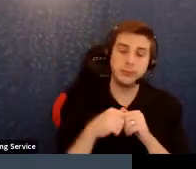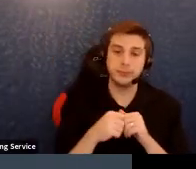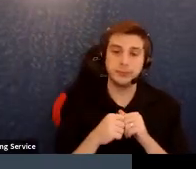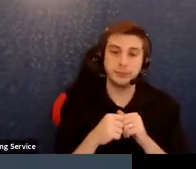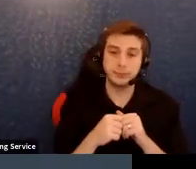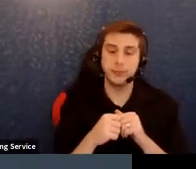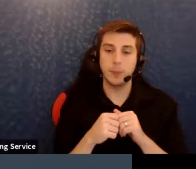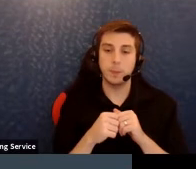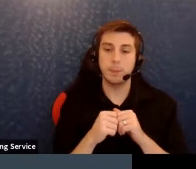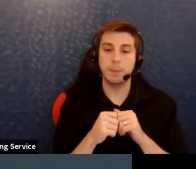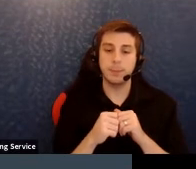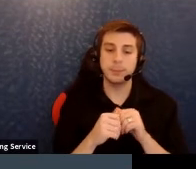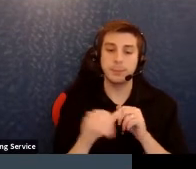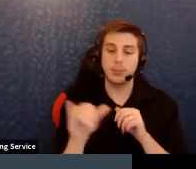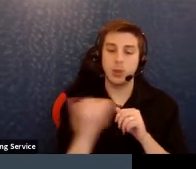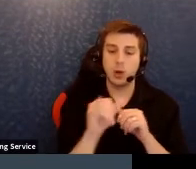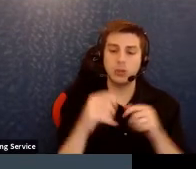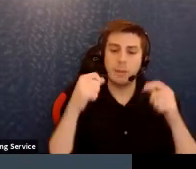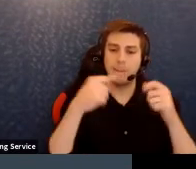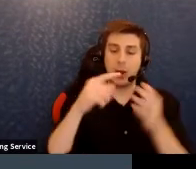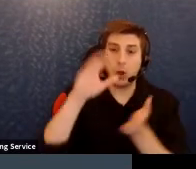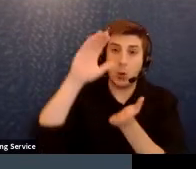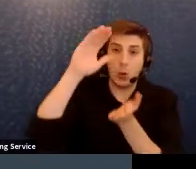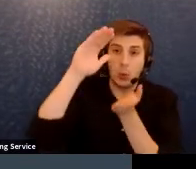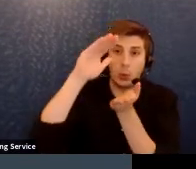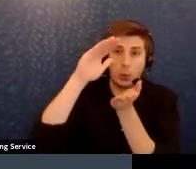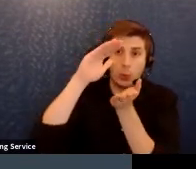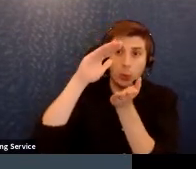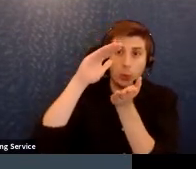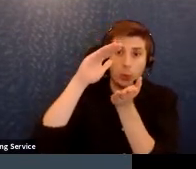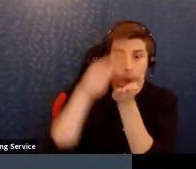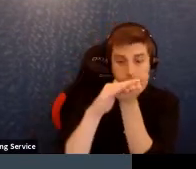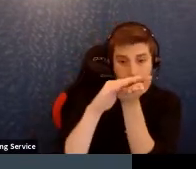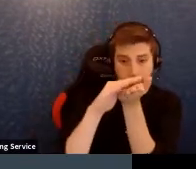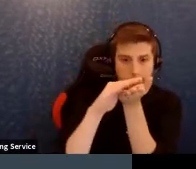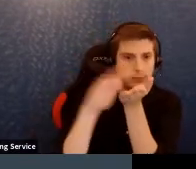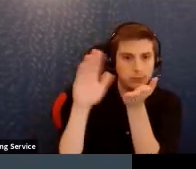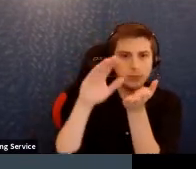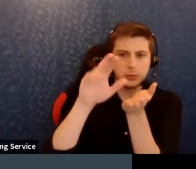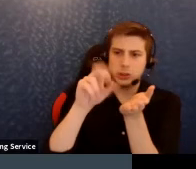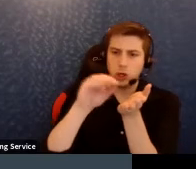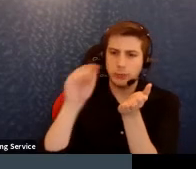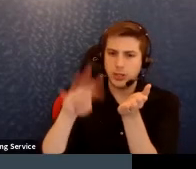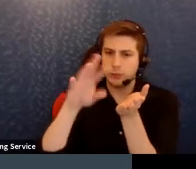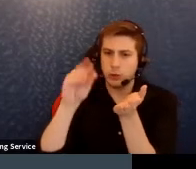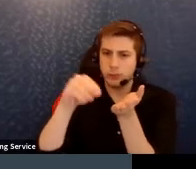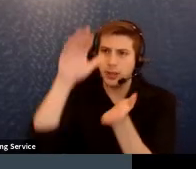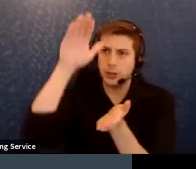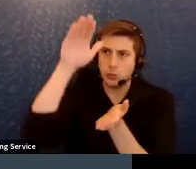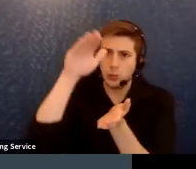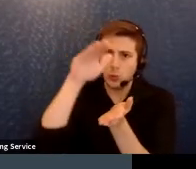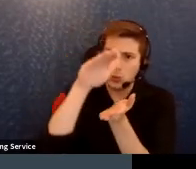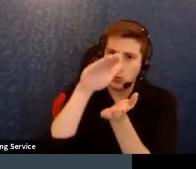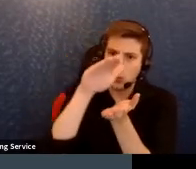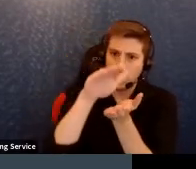significantly, right? Be prepared to land as soon as that battery reaches 30 or even 40%. Be extra cautious on how